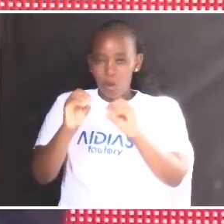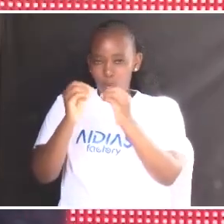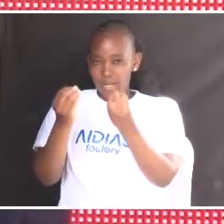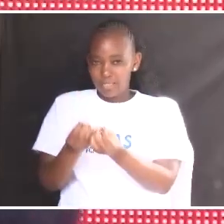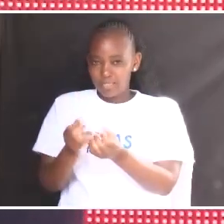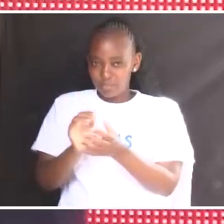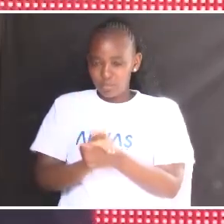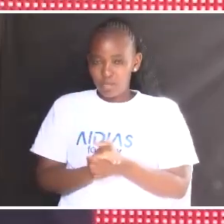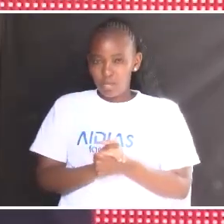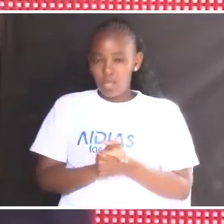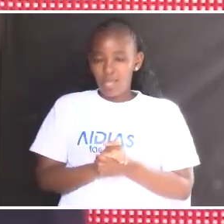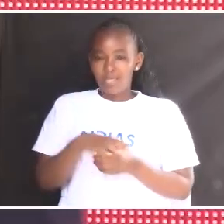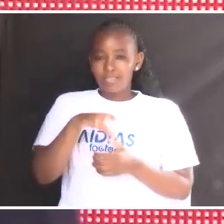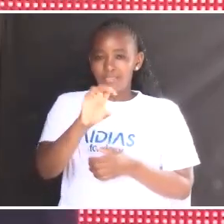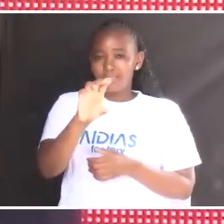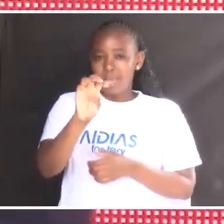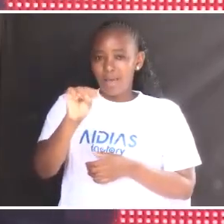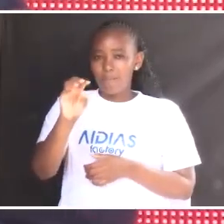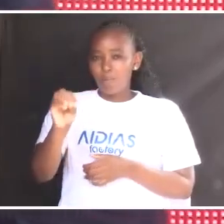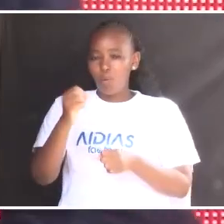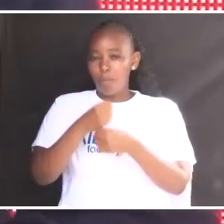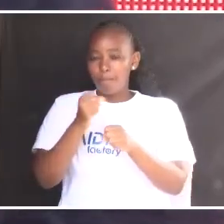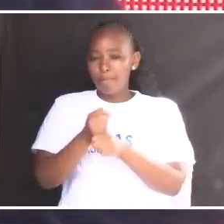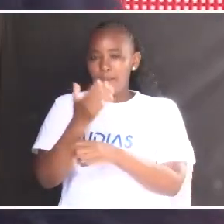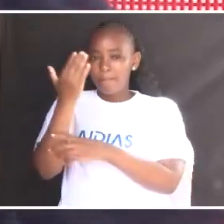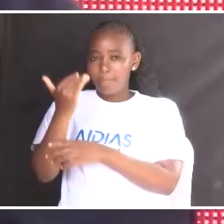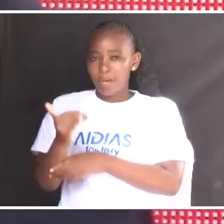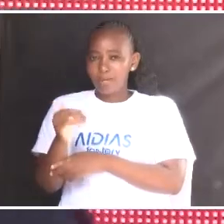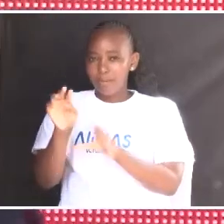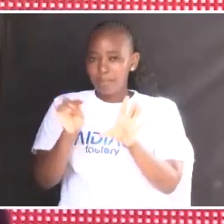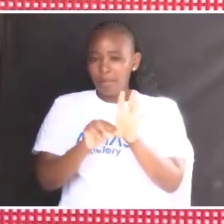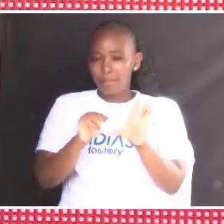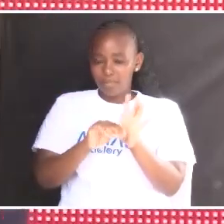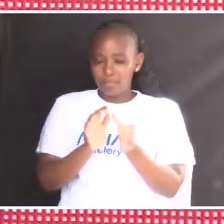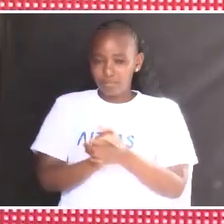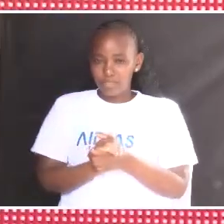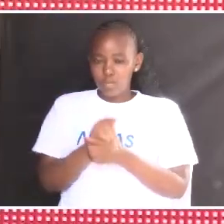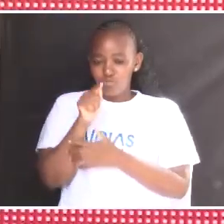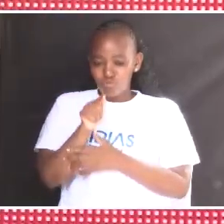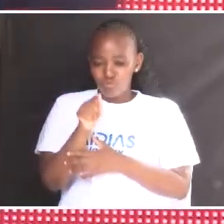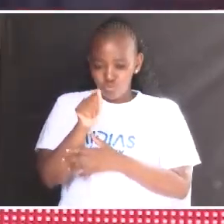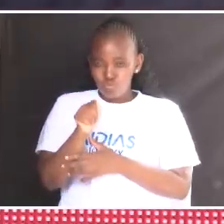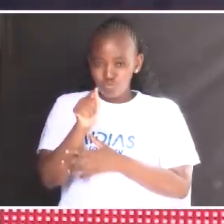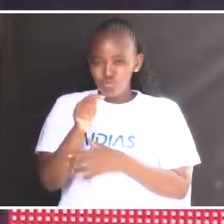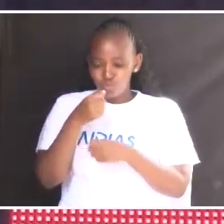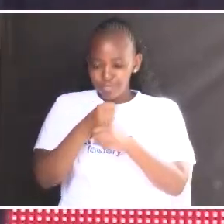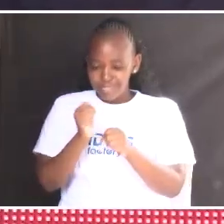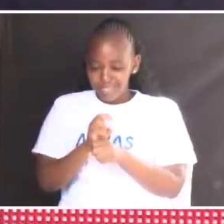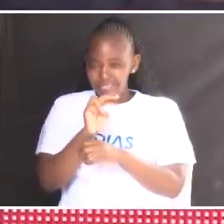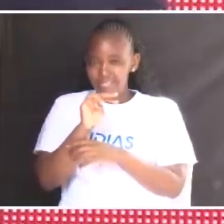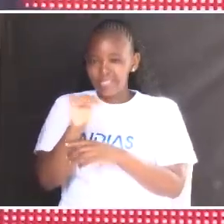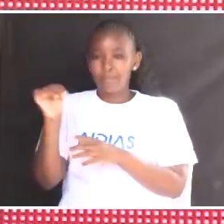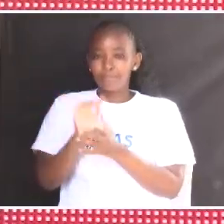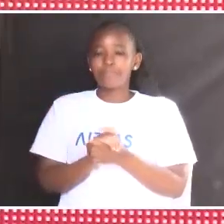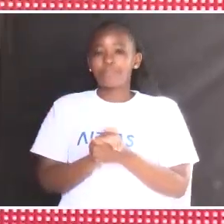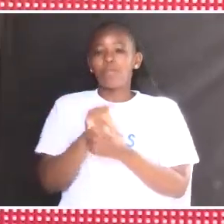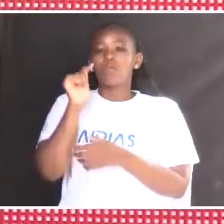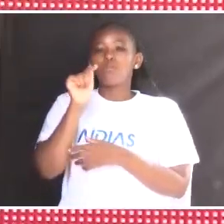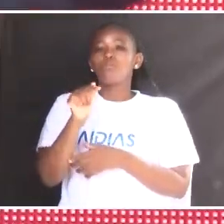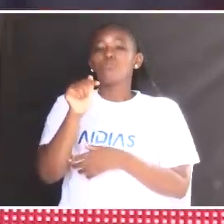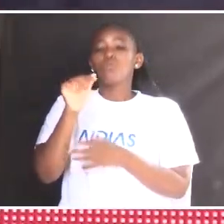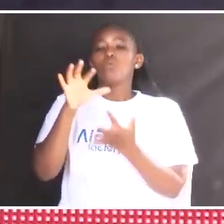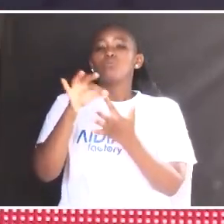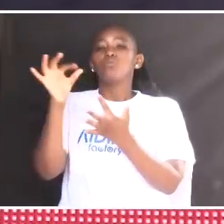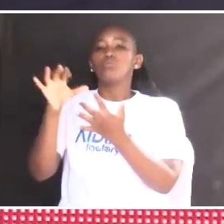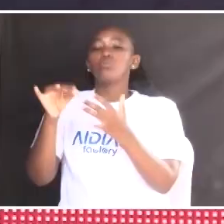organizations. Hizi CMOs zimecreatiwa na members. Nyinyi ndio mna create hizo organizations. Ni nyinyi